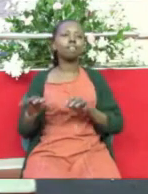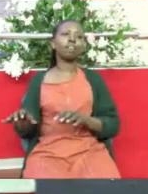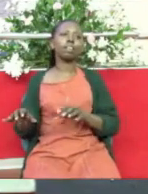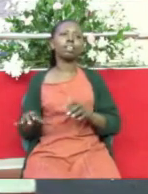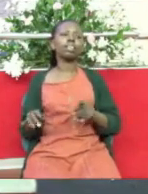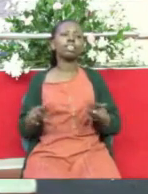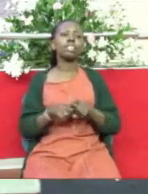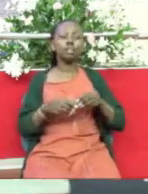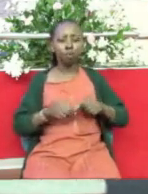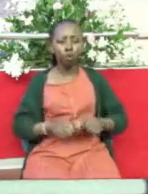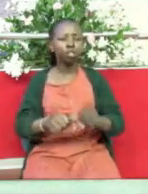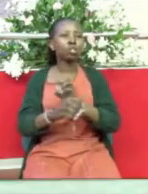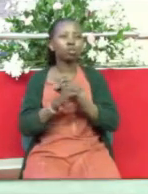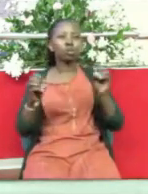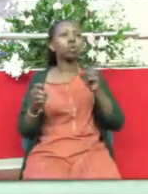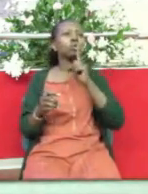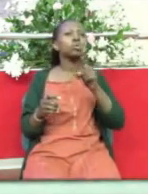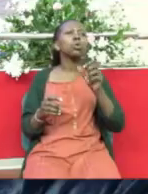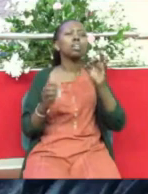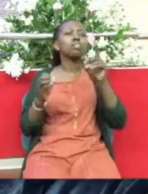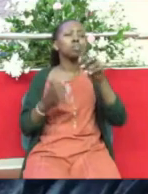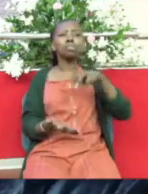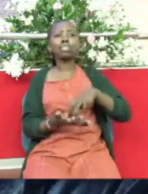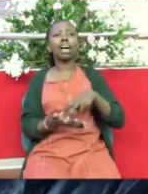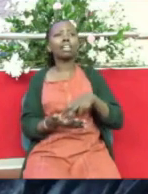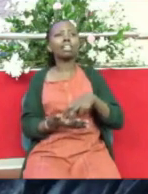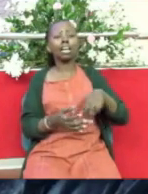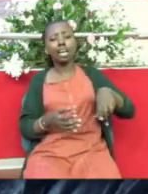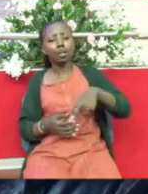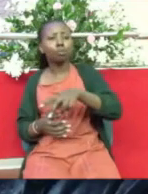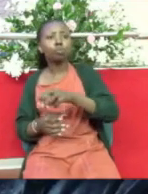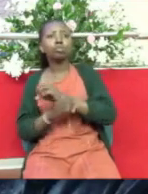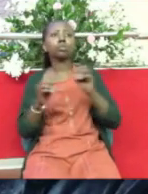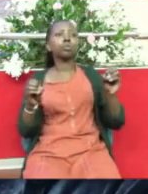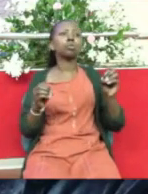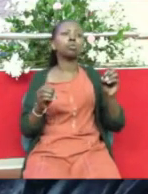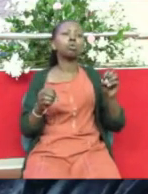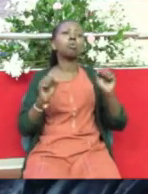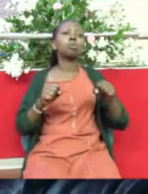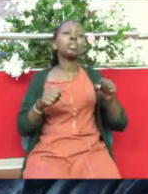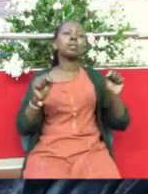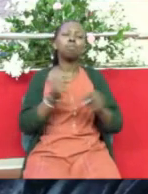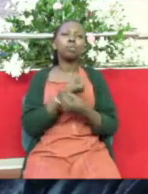And so for as long as you're standing and you're not moving forward, the mountain doesn't have a problem.